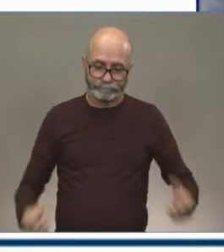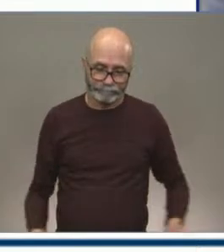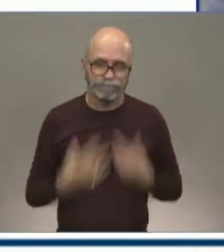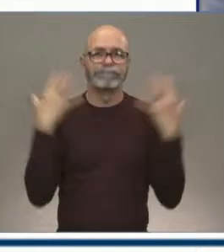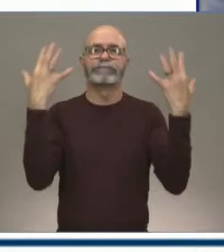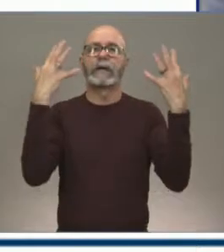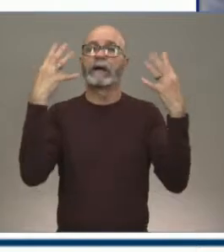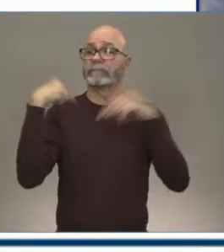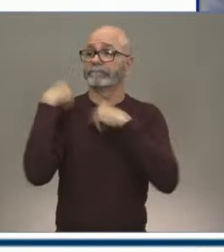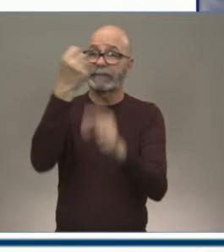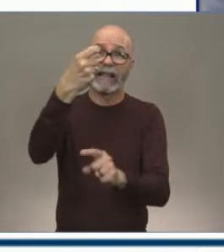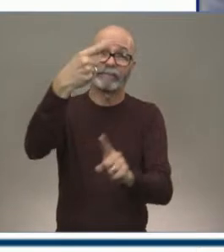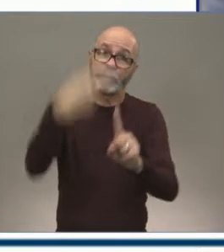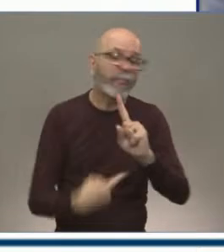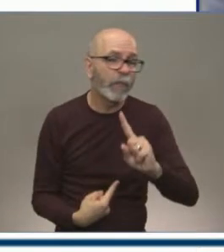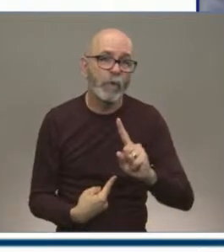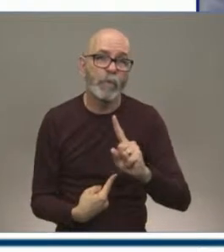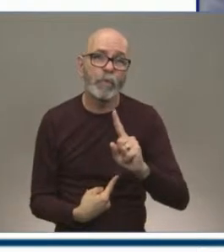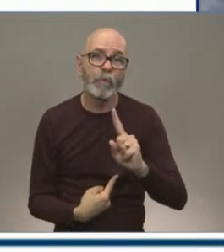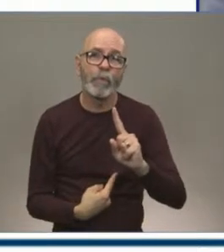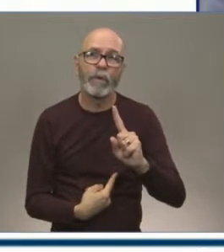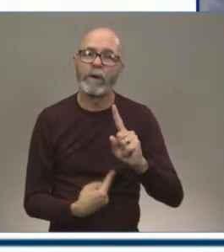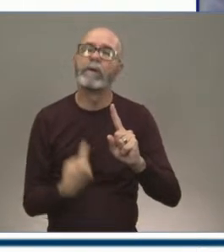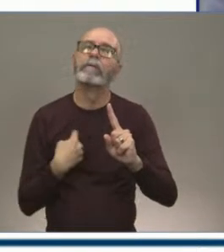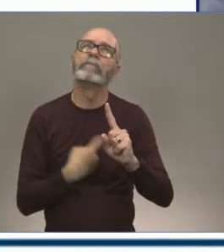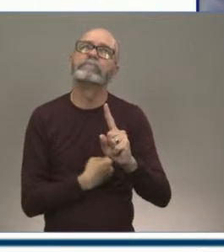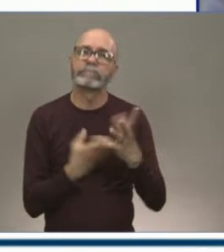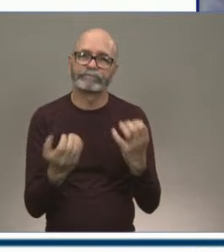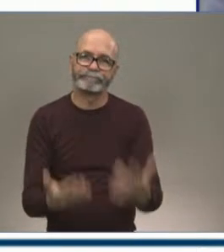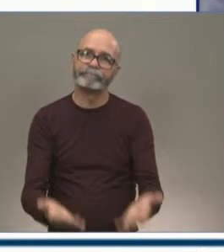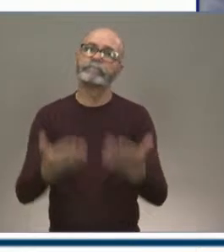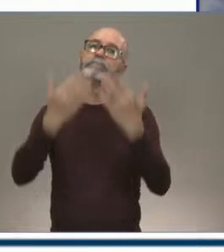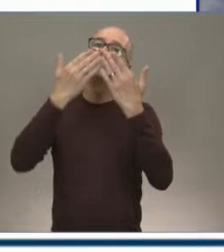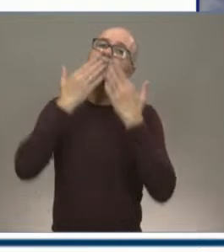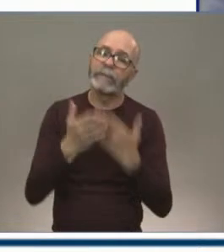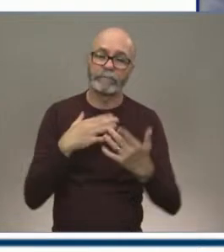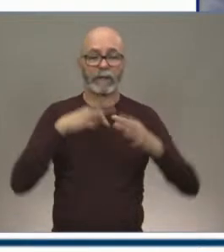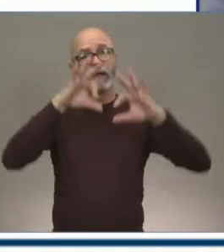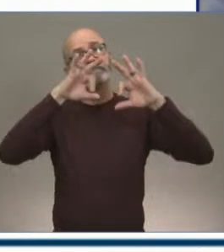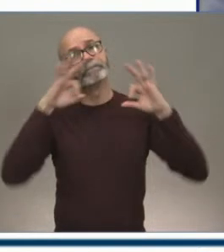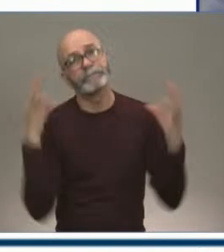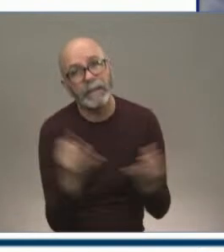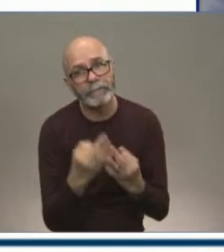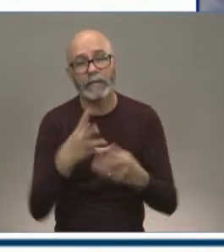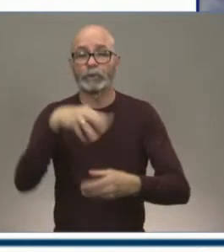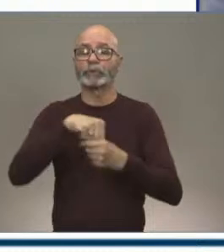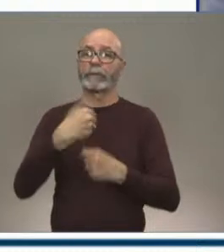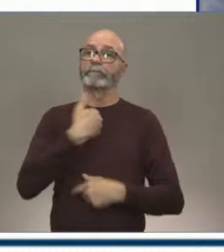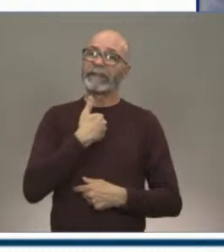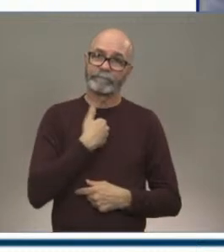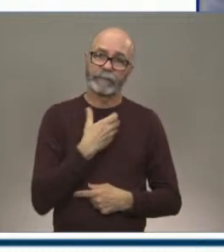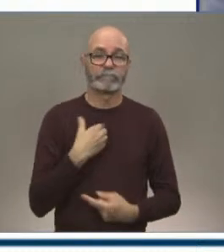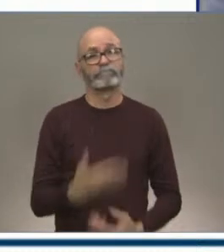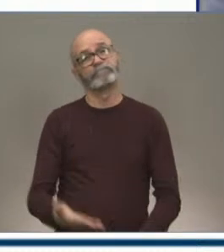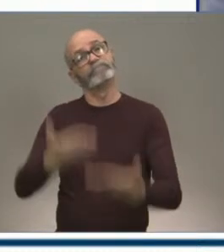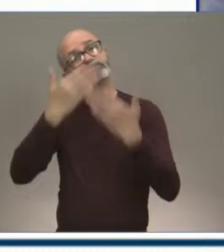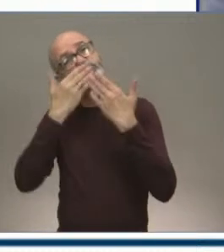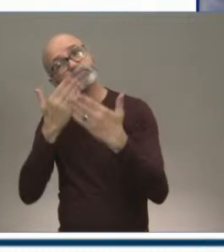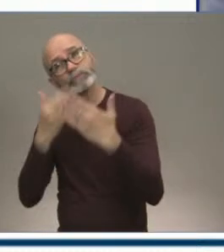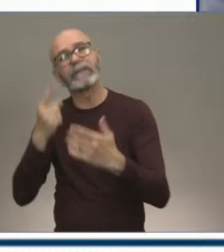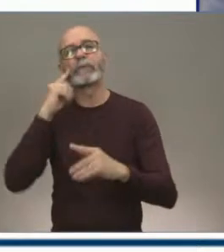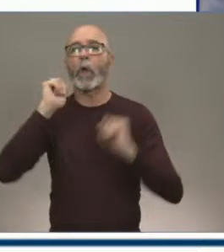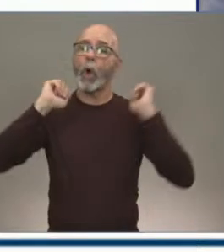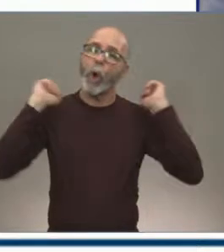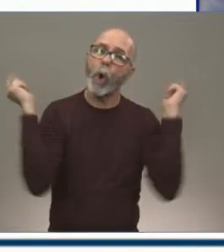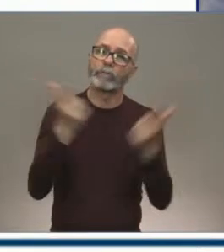months. And I am deeply grateful. My family and I are deeply grateful for the kindness that you've